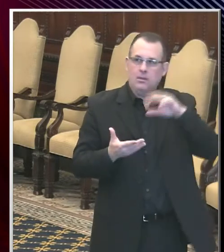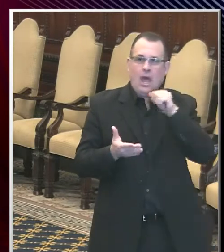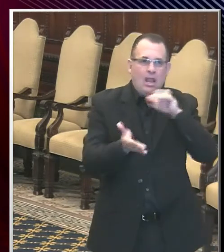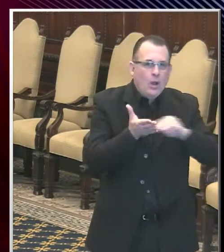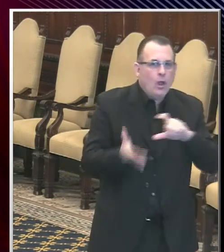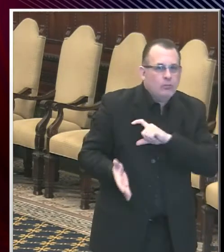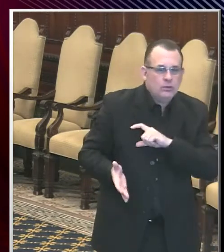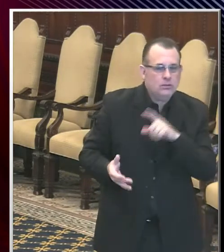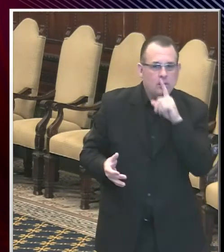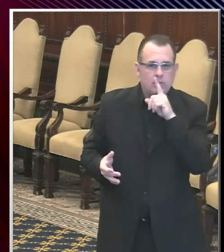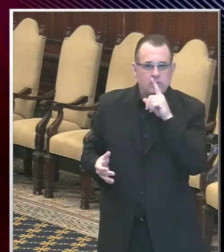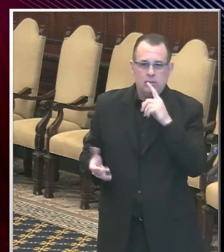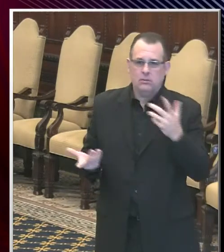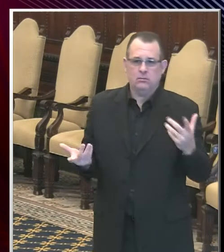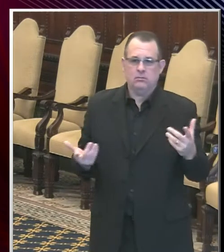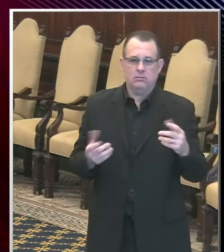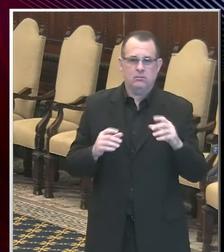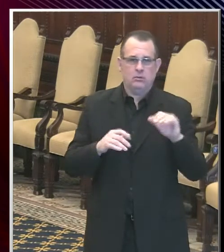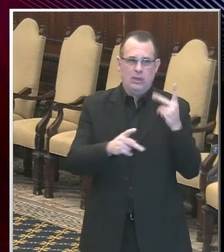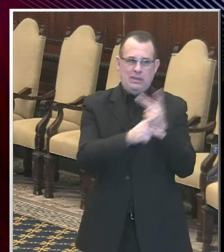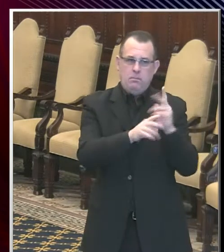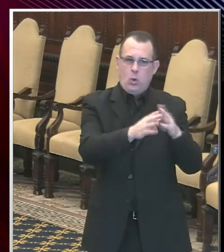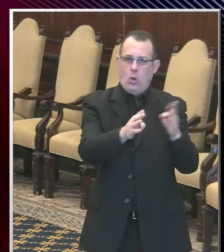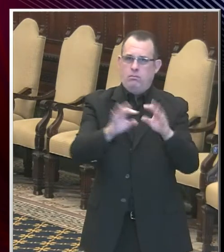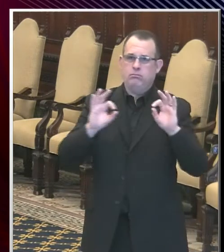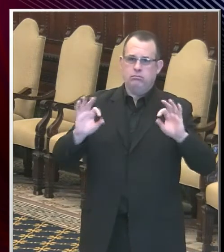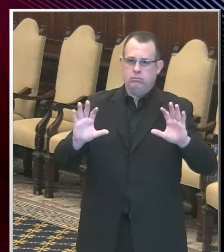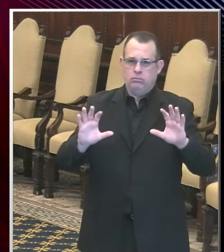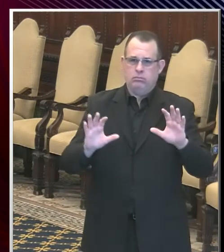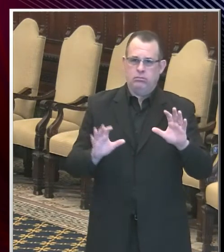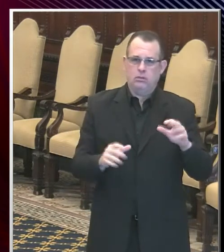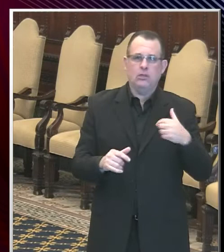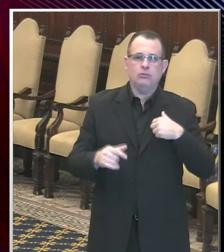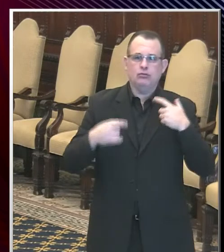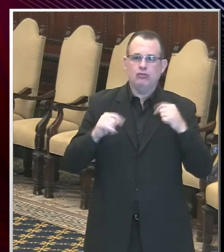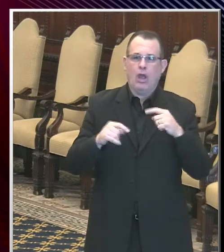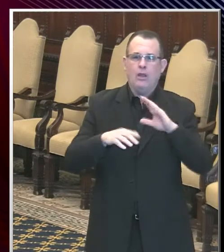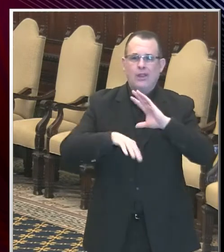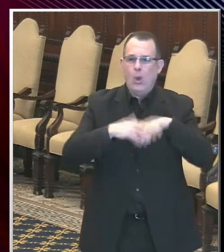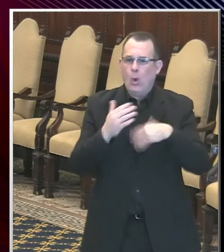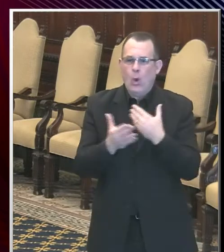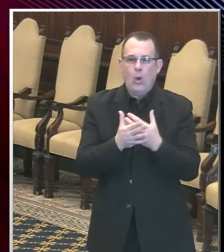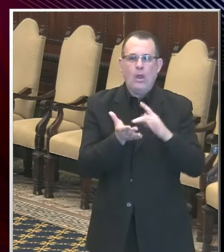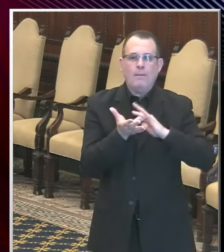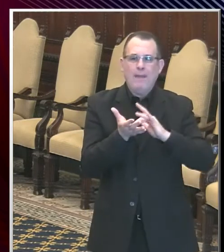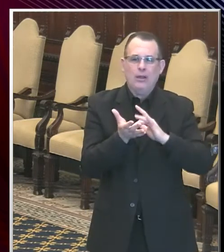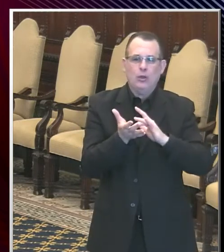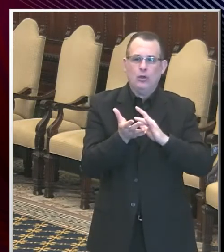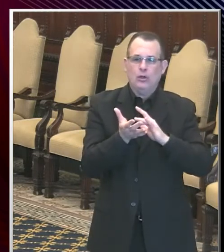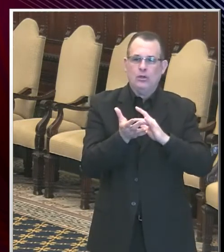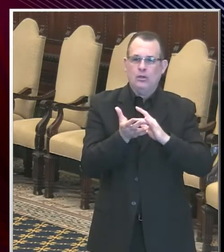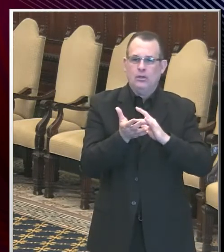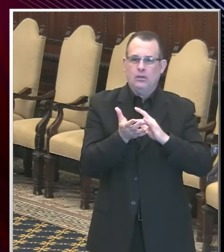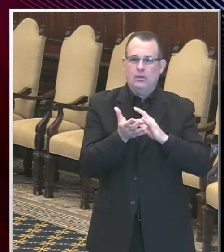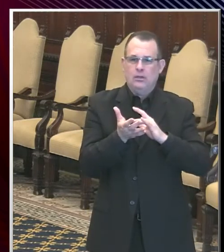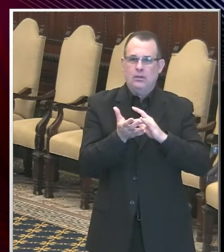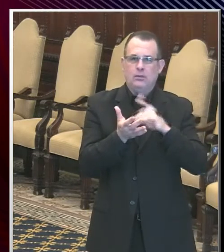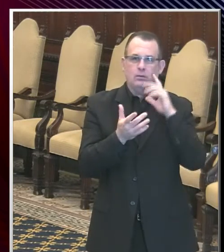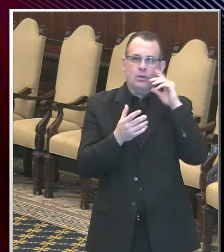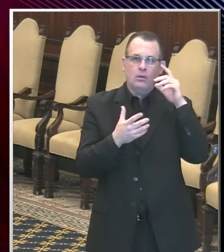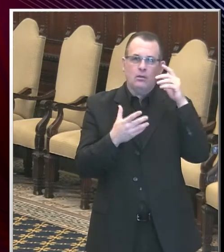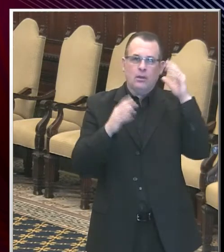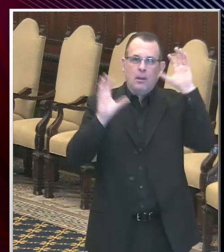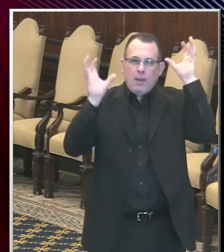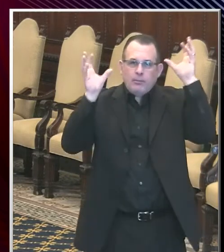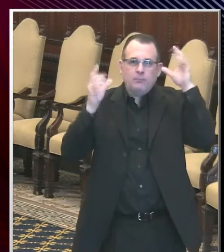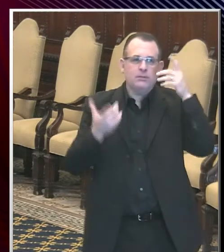open, police stations open, and we're trying to do and all medic units, our paramedics none of them are being laid off,